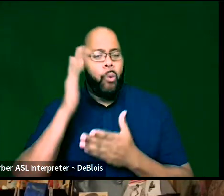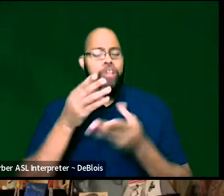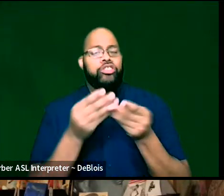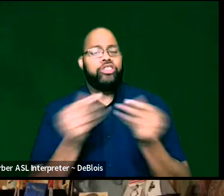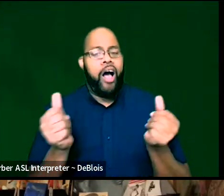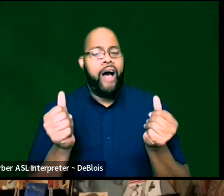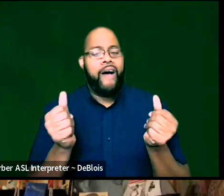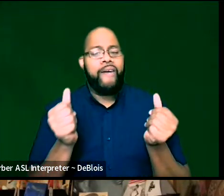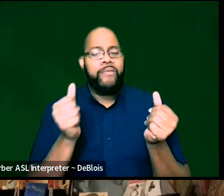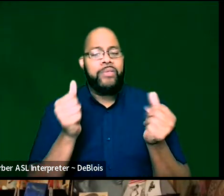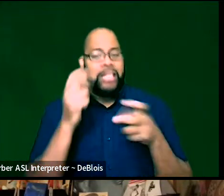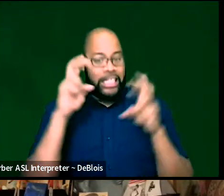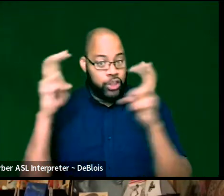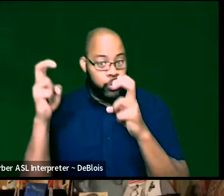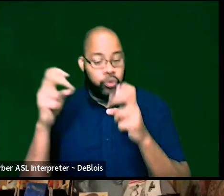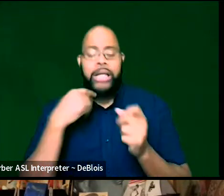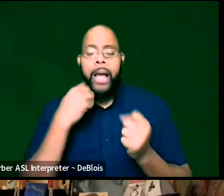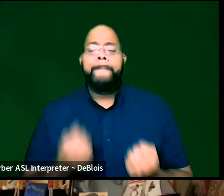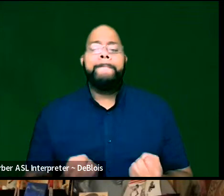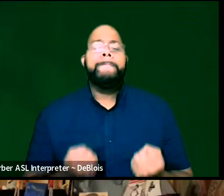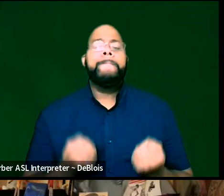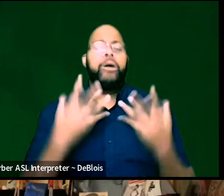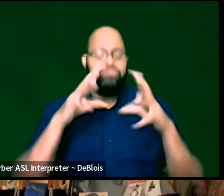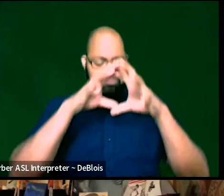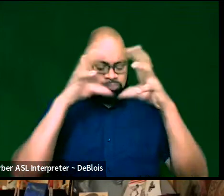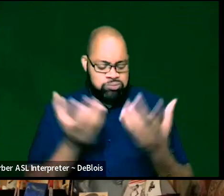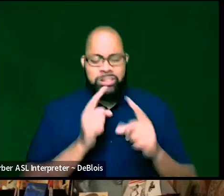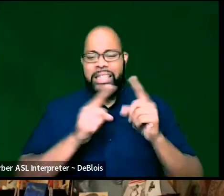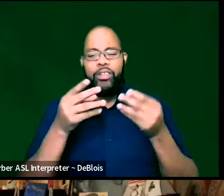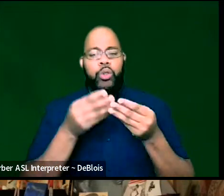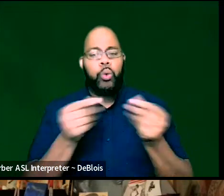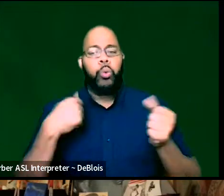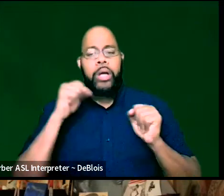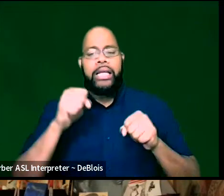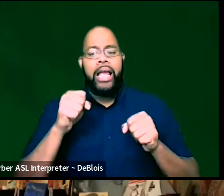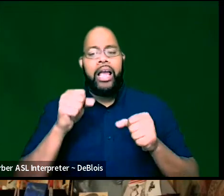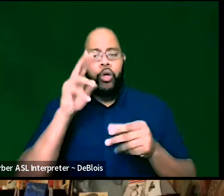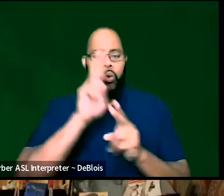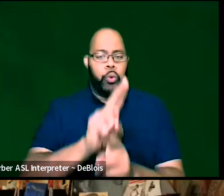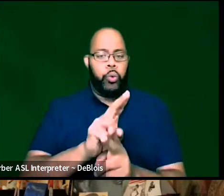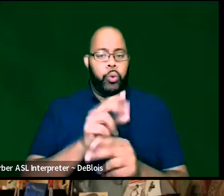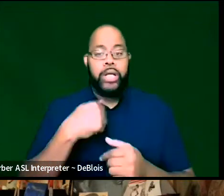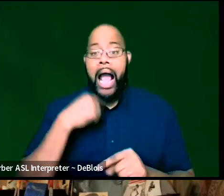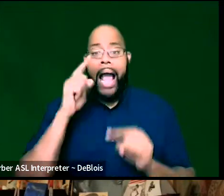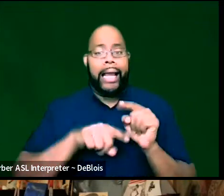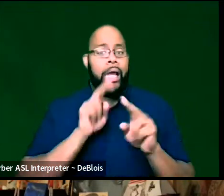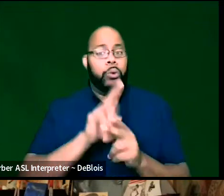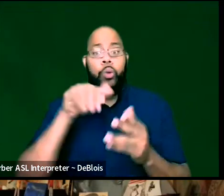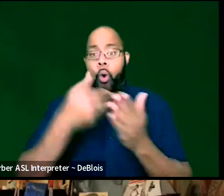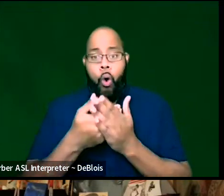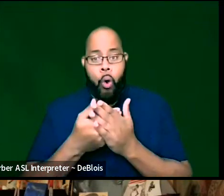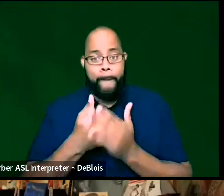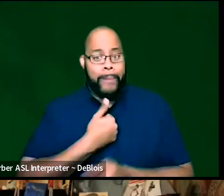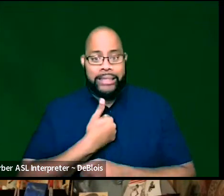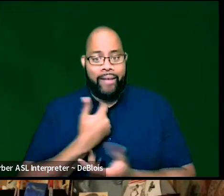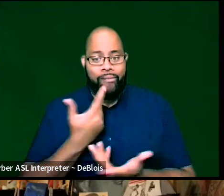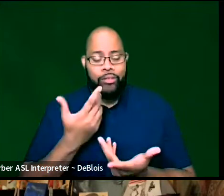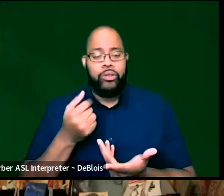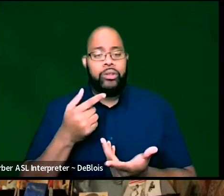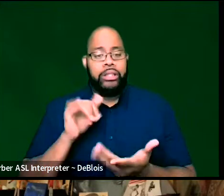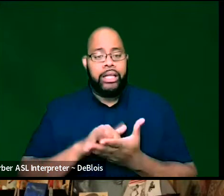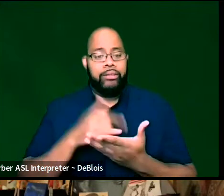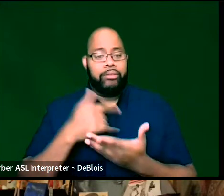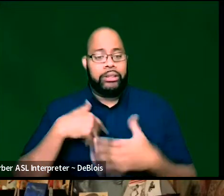solve the issues, right? It's a multitude of solutions that we can employ. I can't employ them all, right? So it's going to